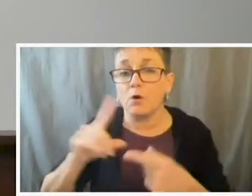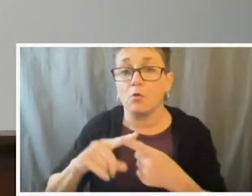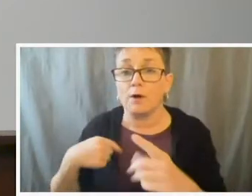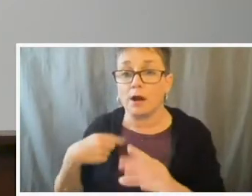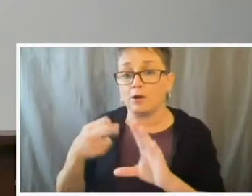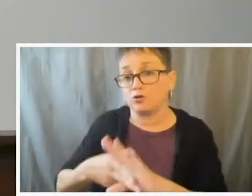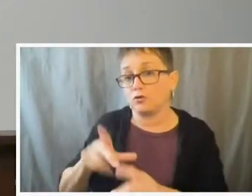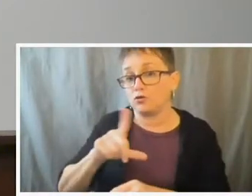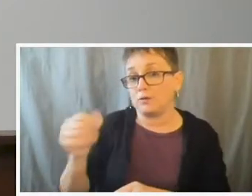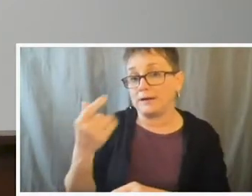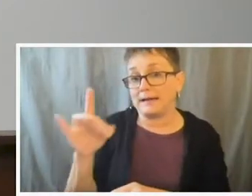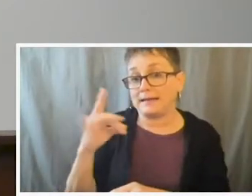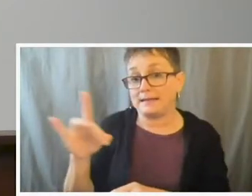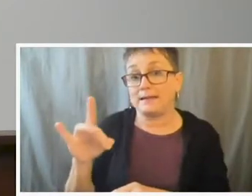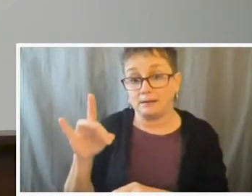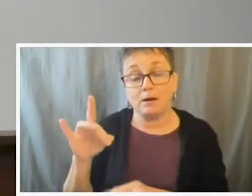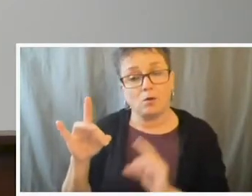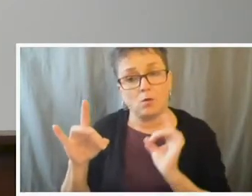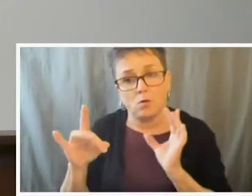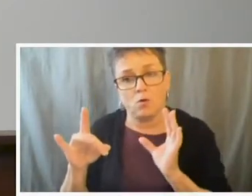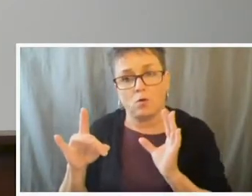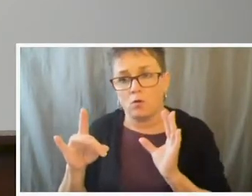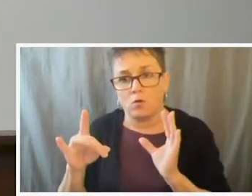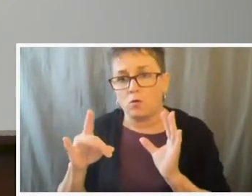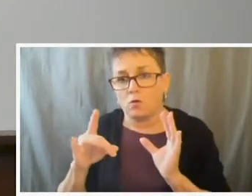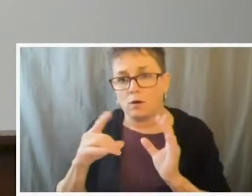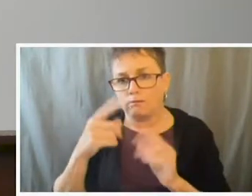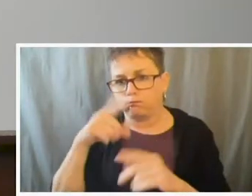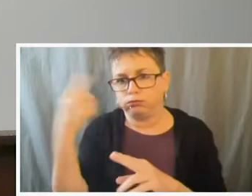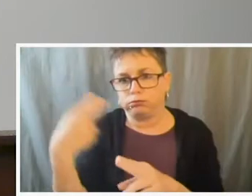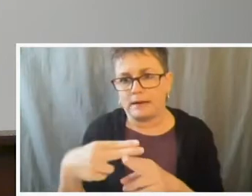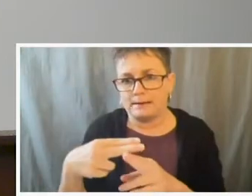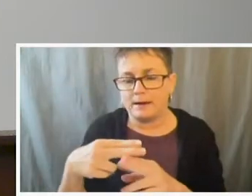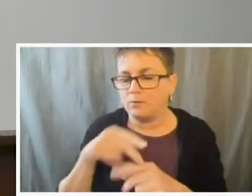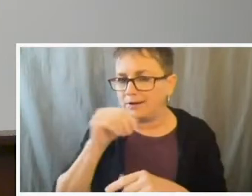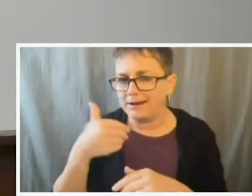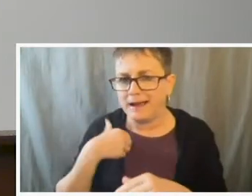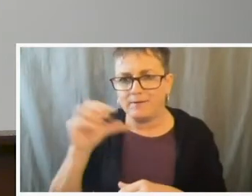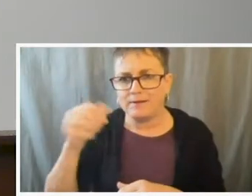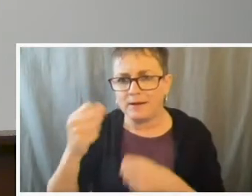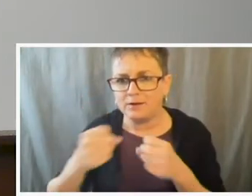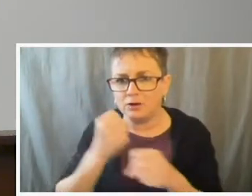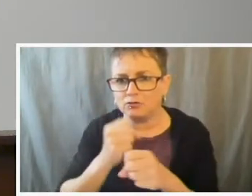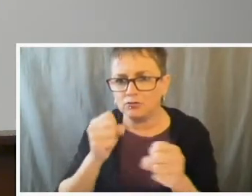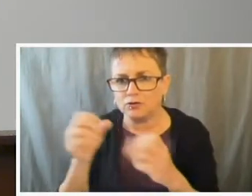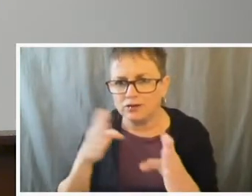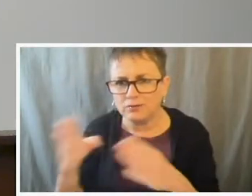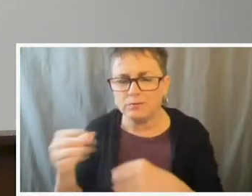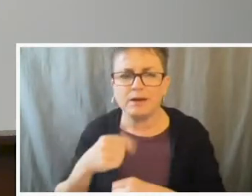were an agency in crisis. We did not have a 10-year strategic plan. We didn't have a 5-year capital plan.